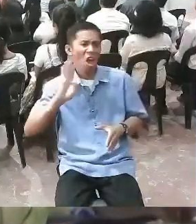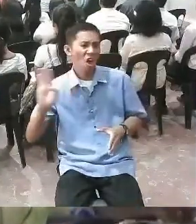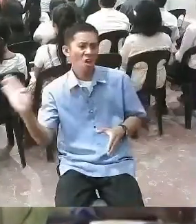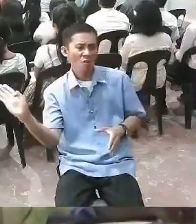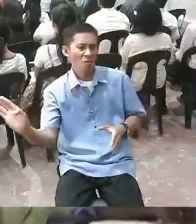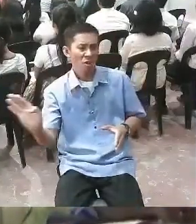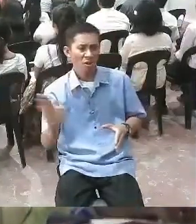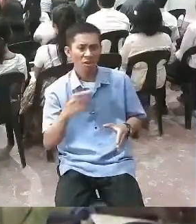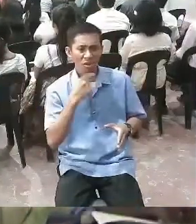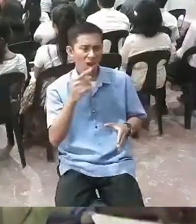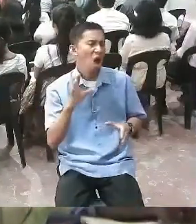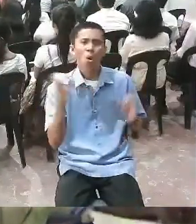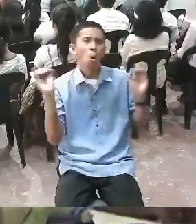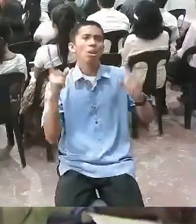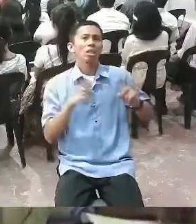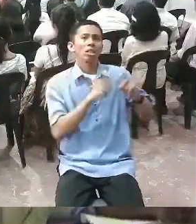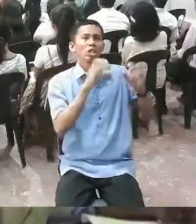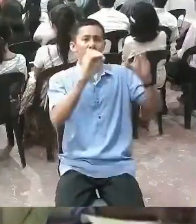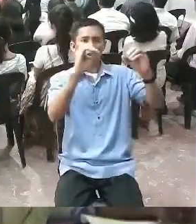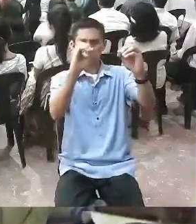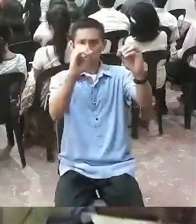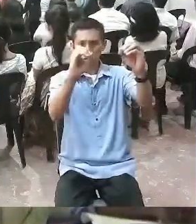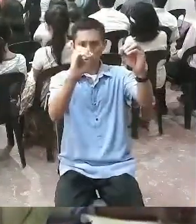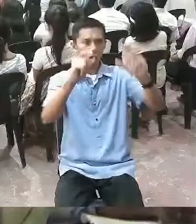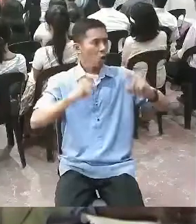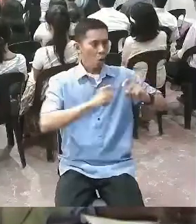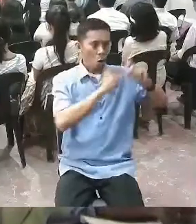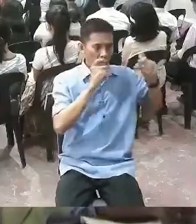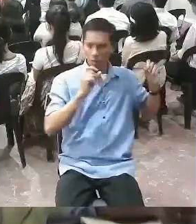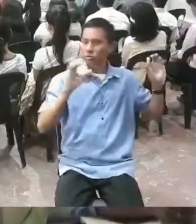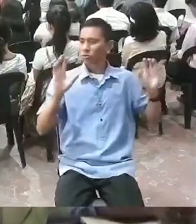How many sins have you committed in your life?